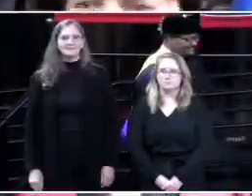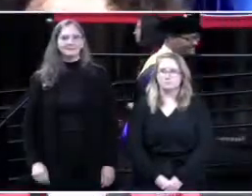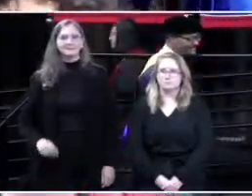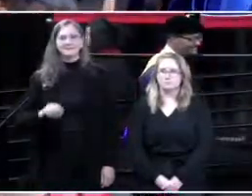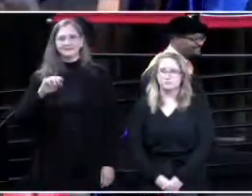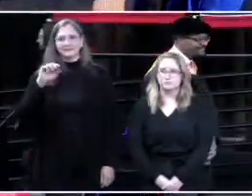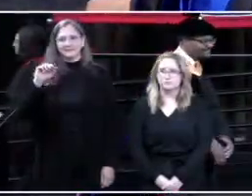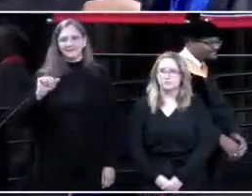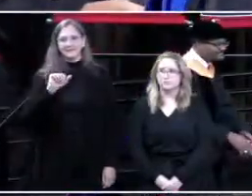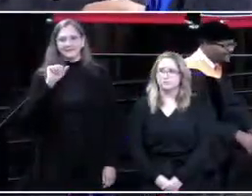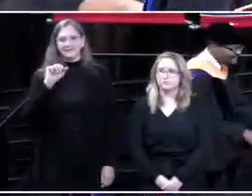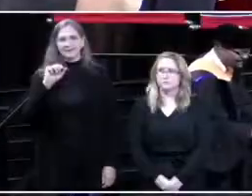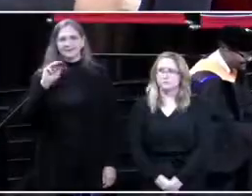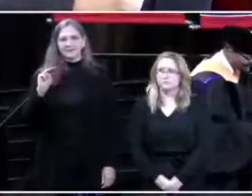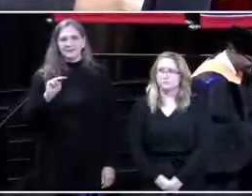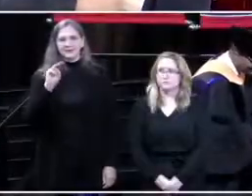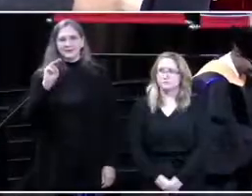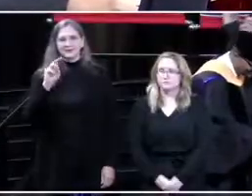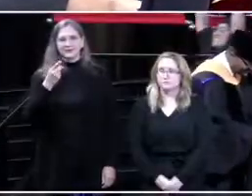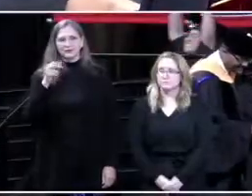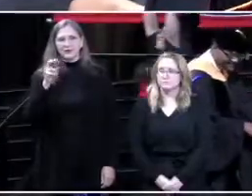Mayona Monique Ribbett.